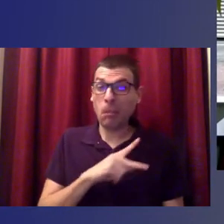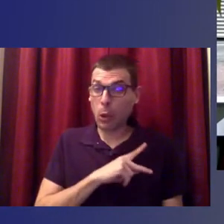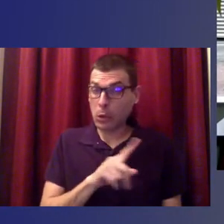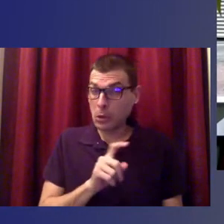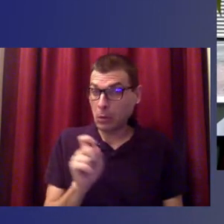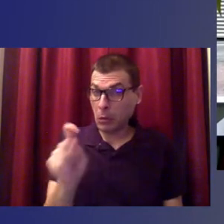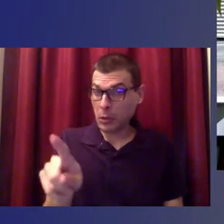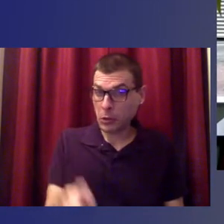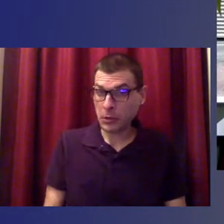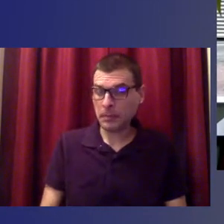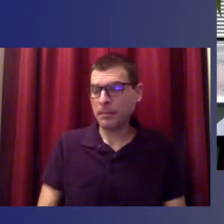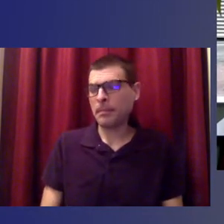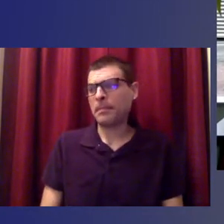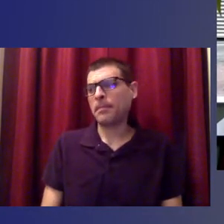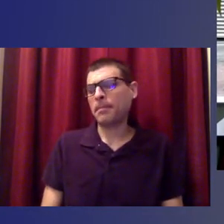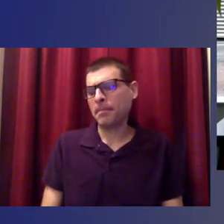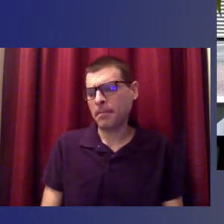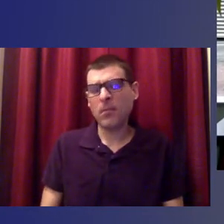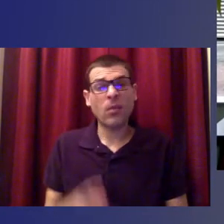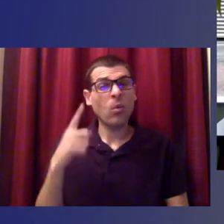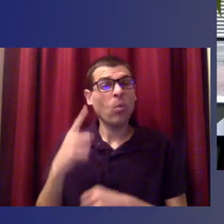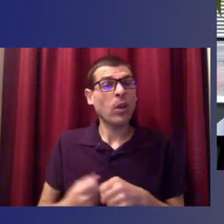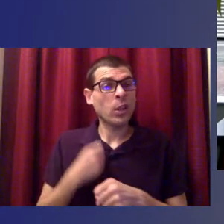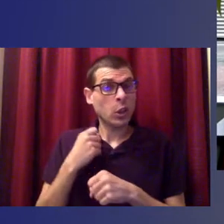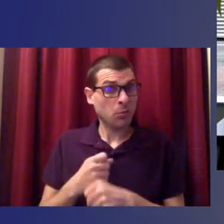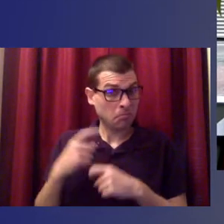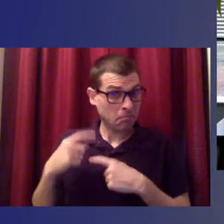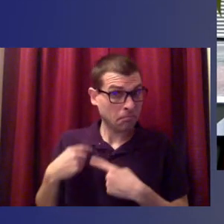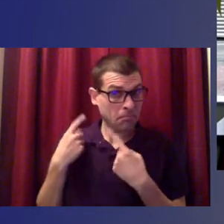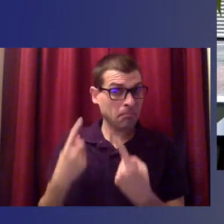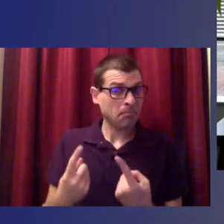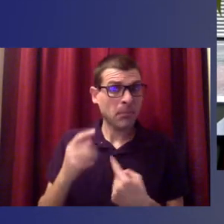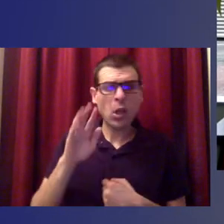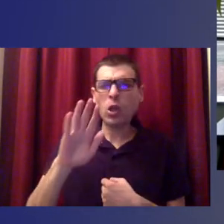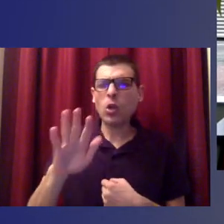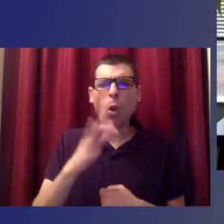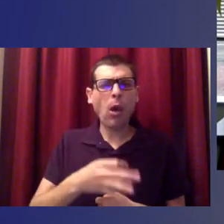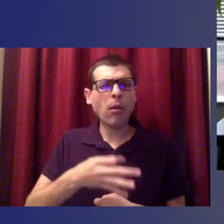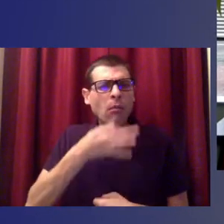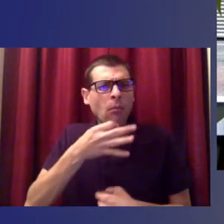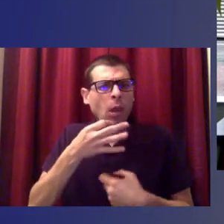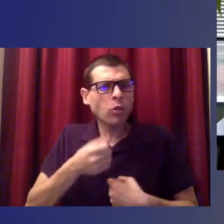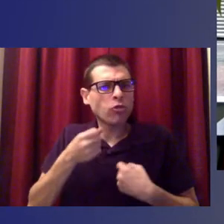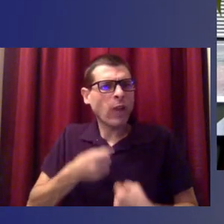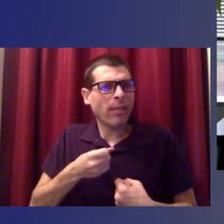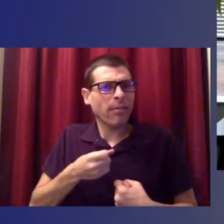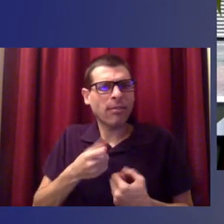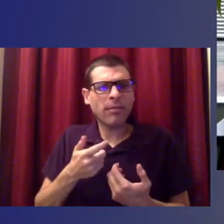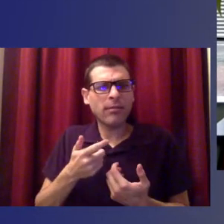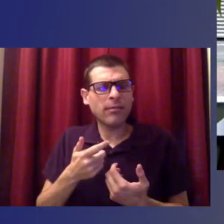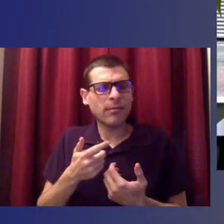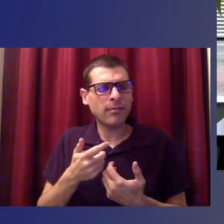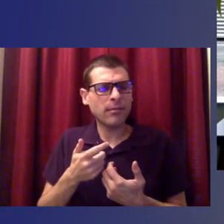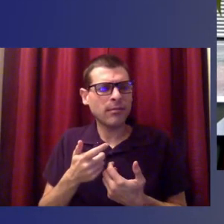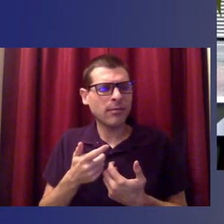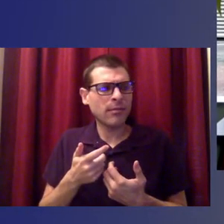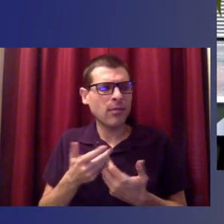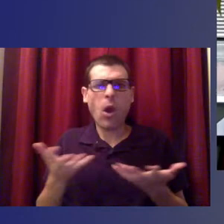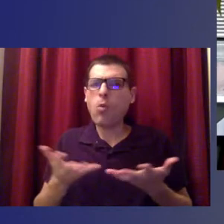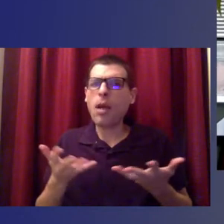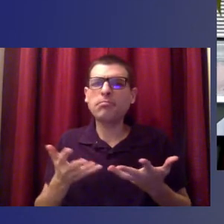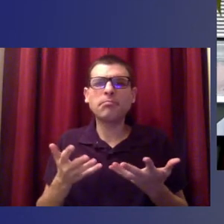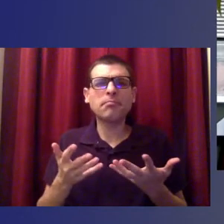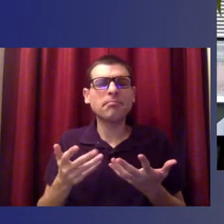what strengths in the last year, what strengths in yourself have you really drawn on to support yourself